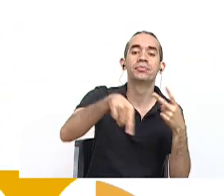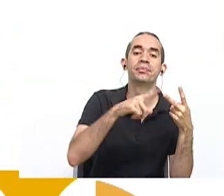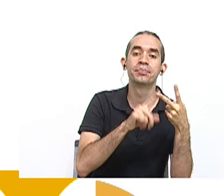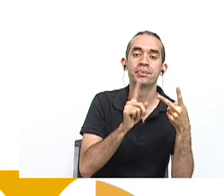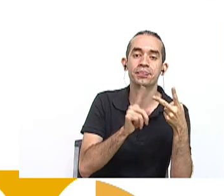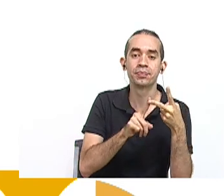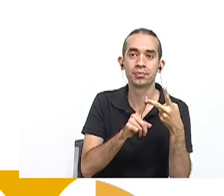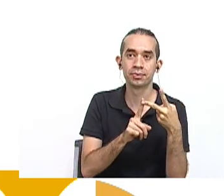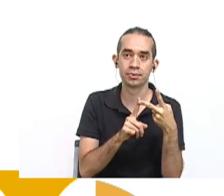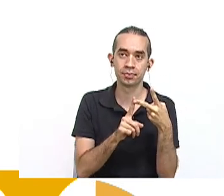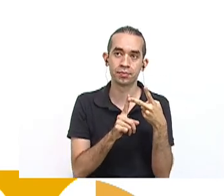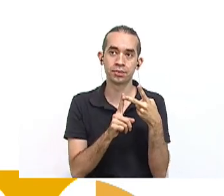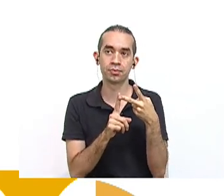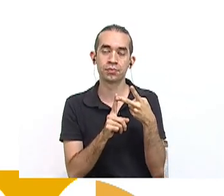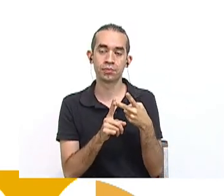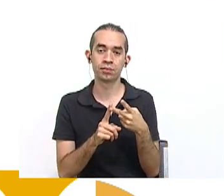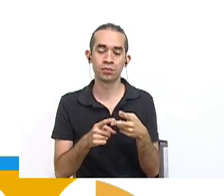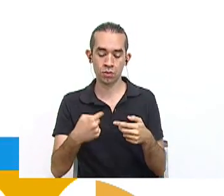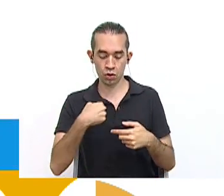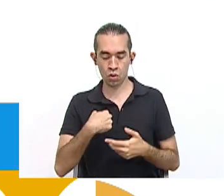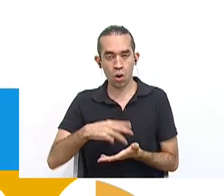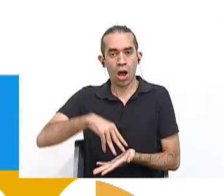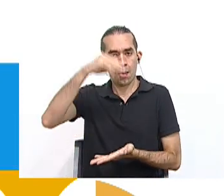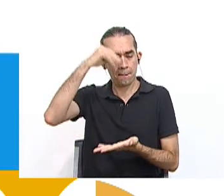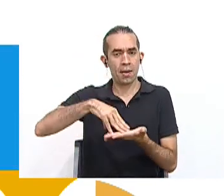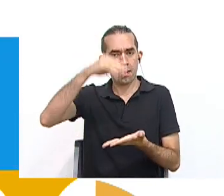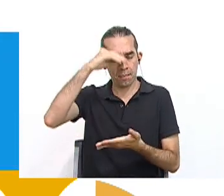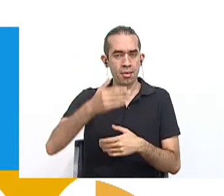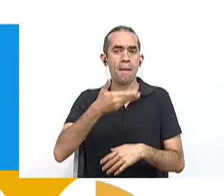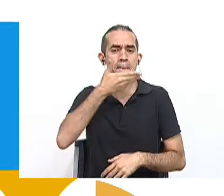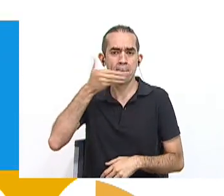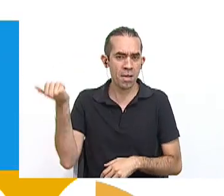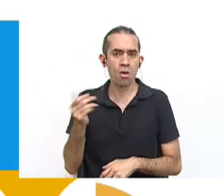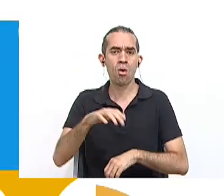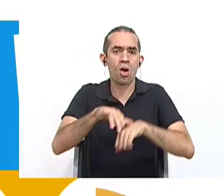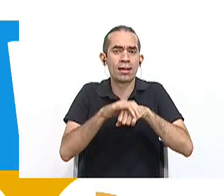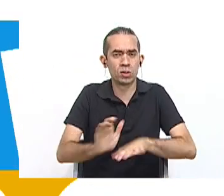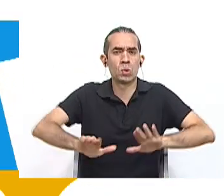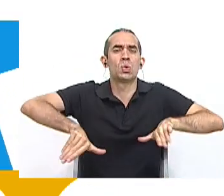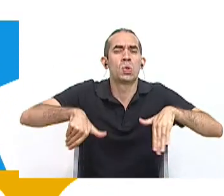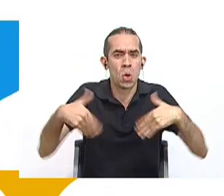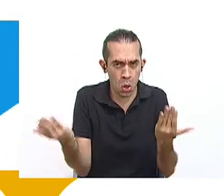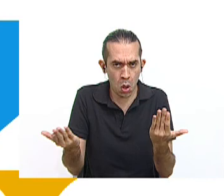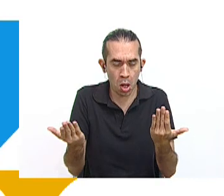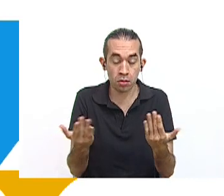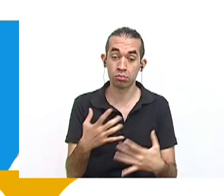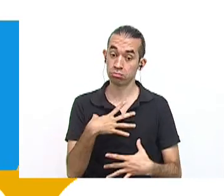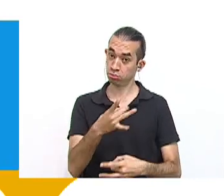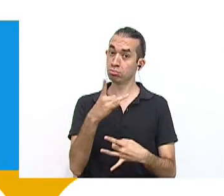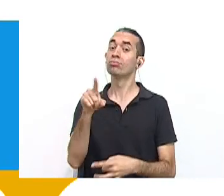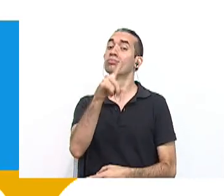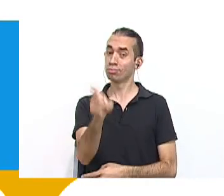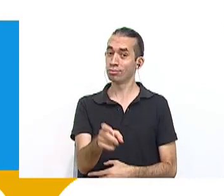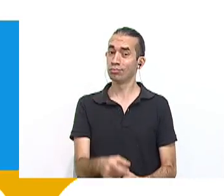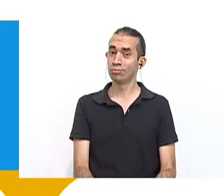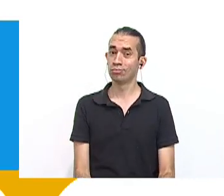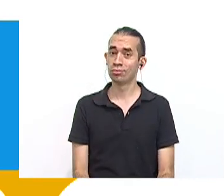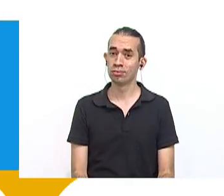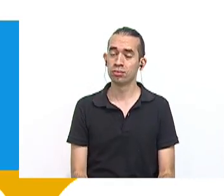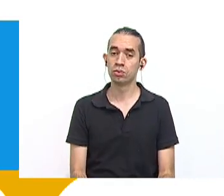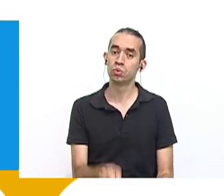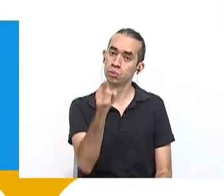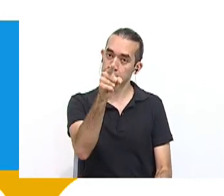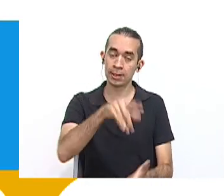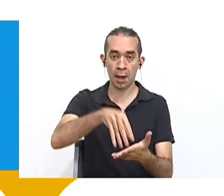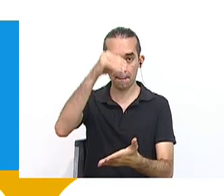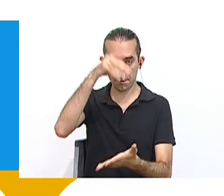today is, how can I be a better English learner? Now this one is very interesting. As a learner,